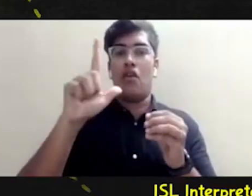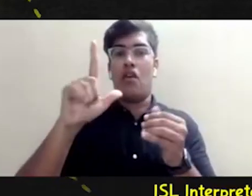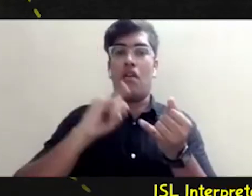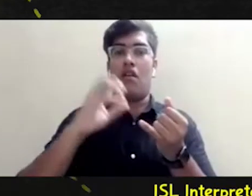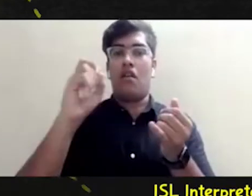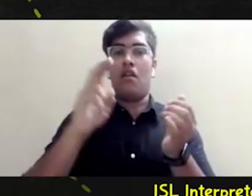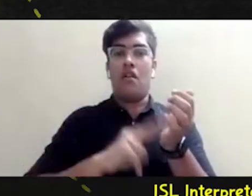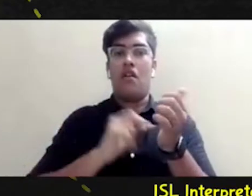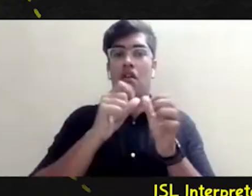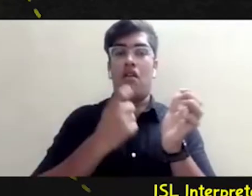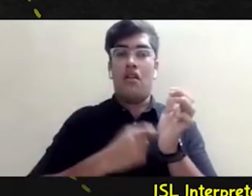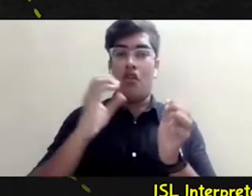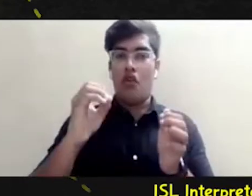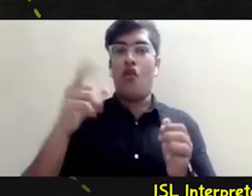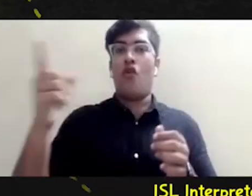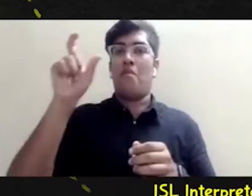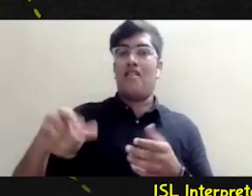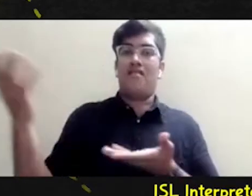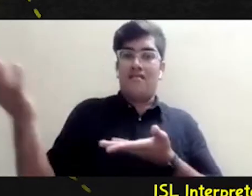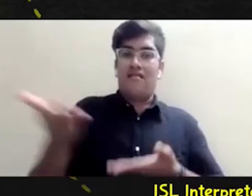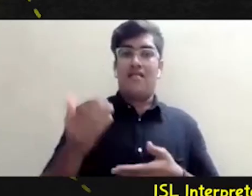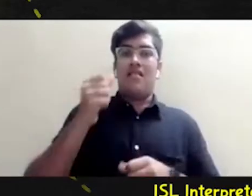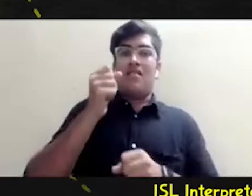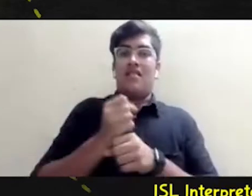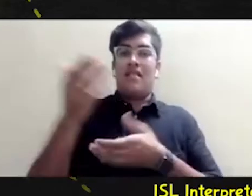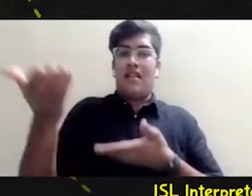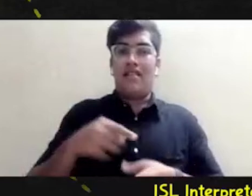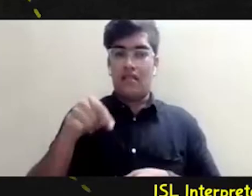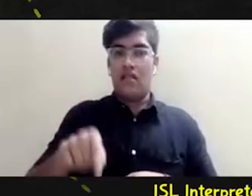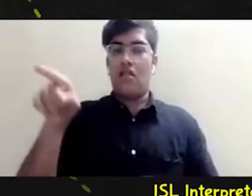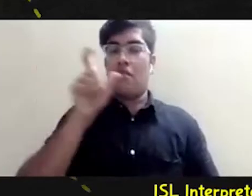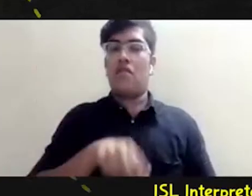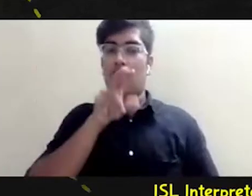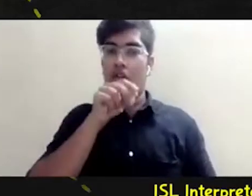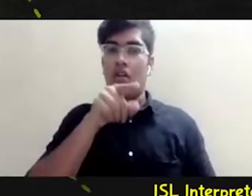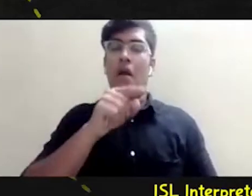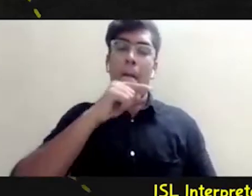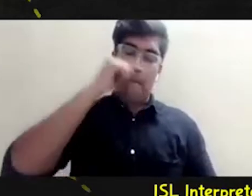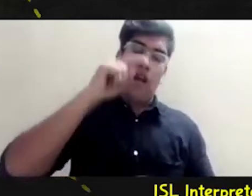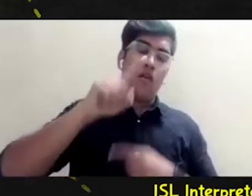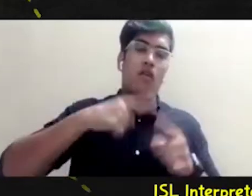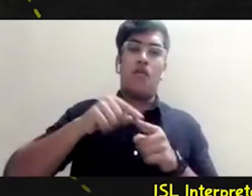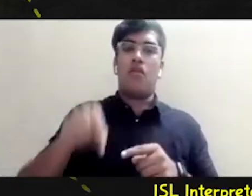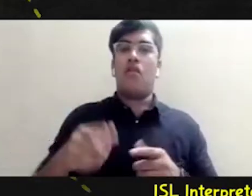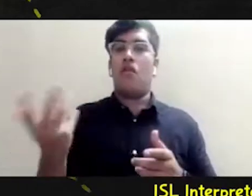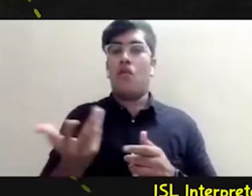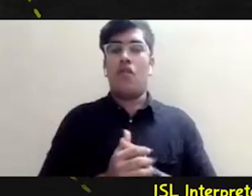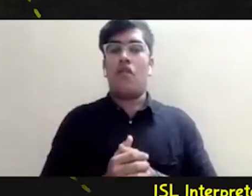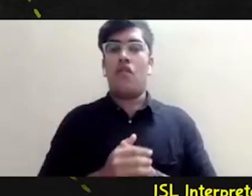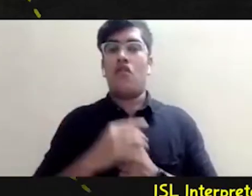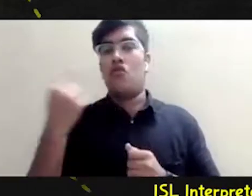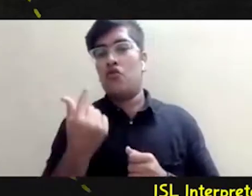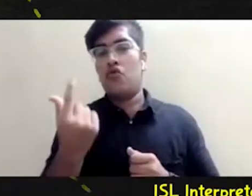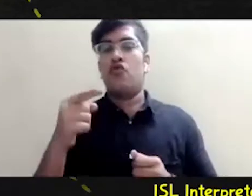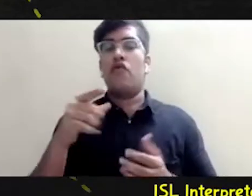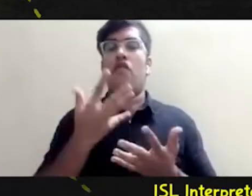Republic Day as chief guest, right? And one of the things that I was very proud of creating, I think is the most useful thing I've done with a